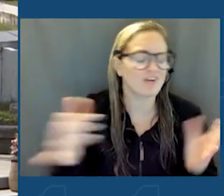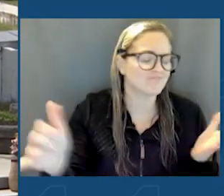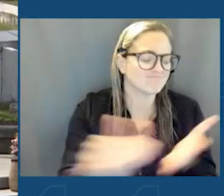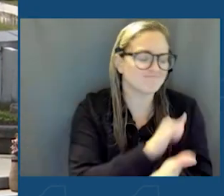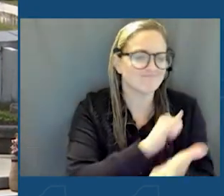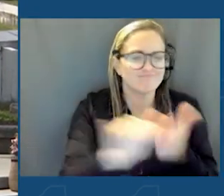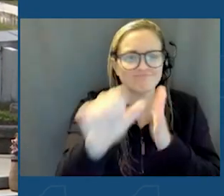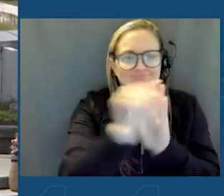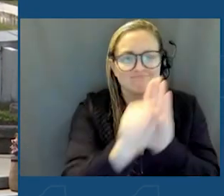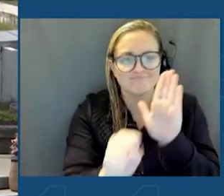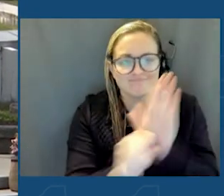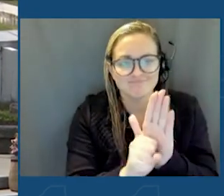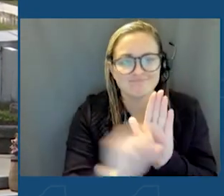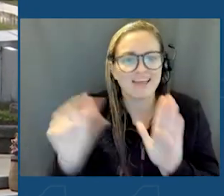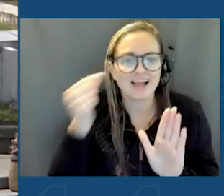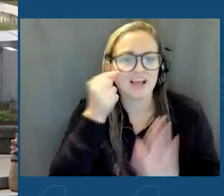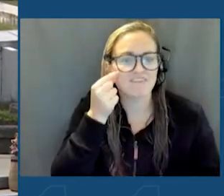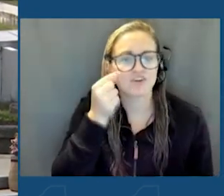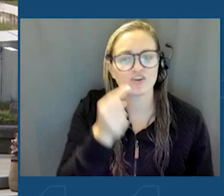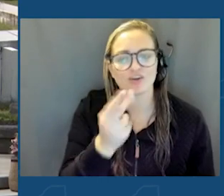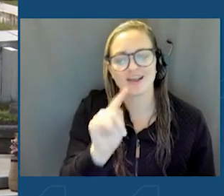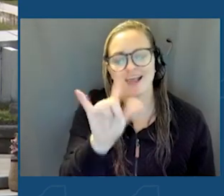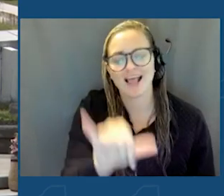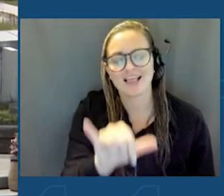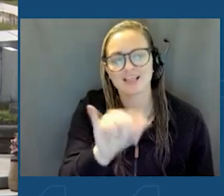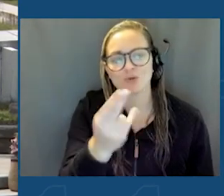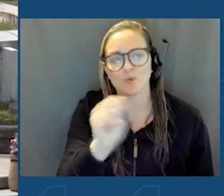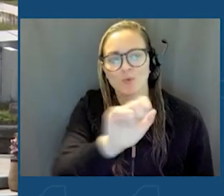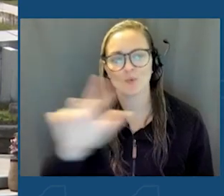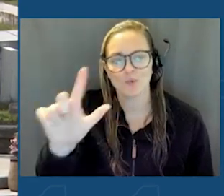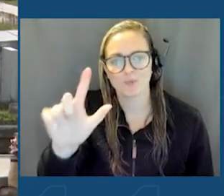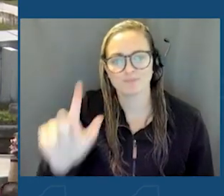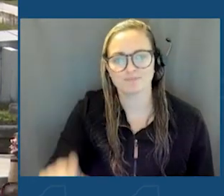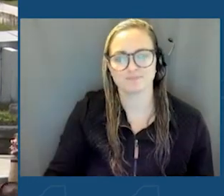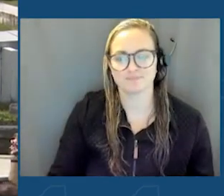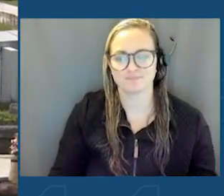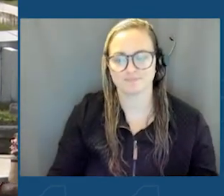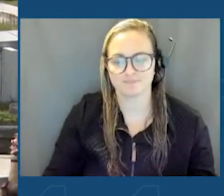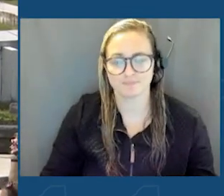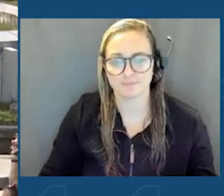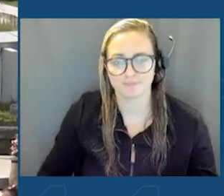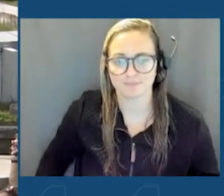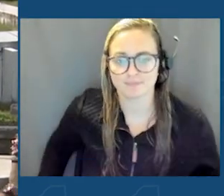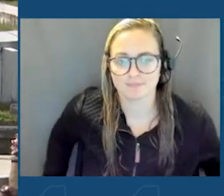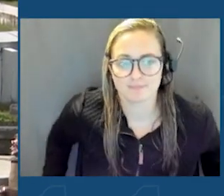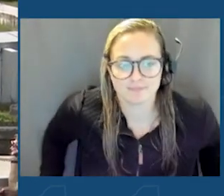New York, Governor Kathy Hochul.